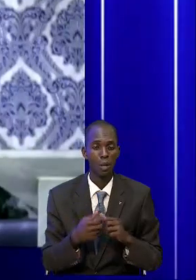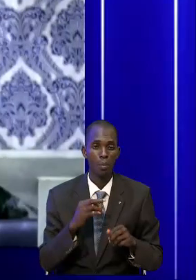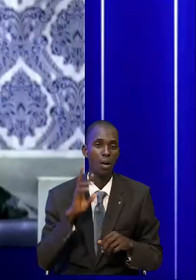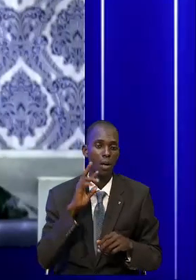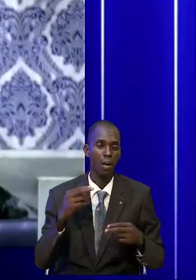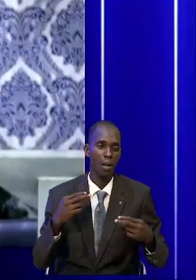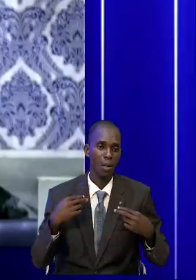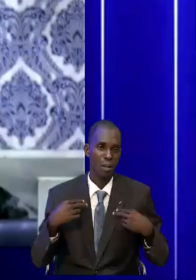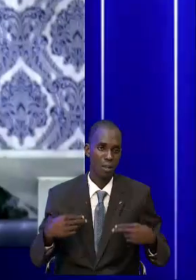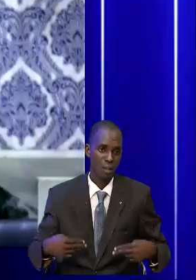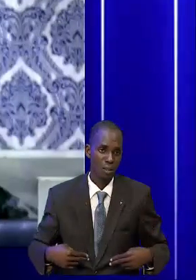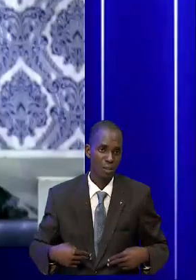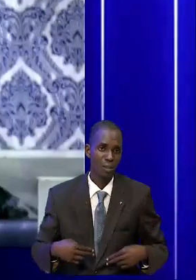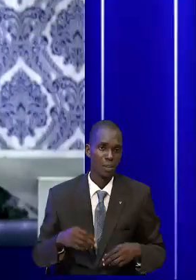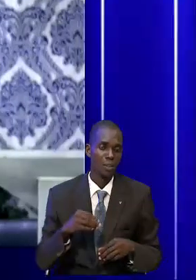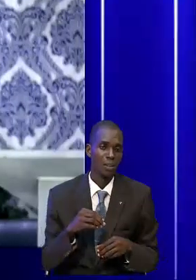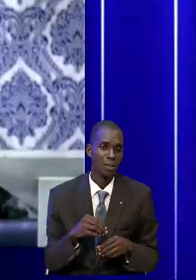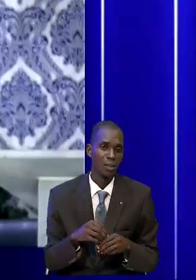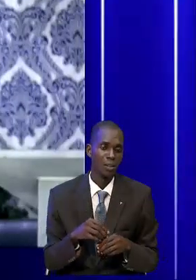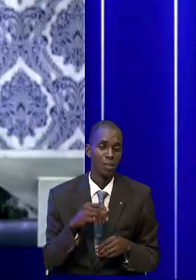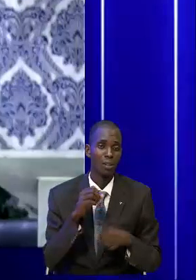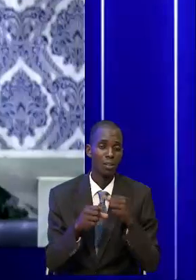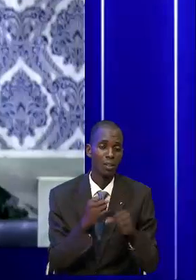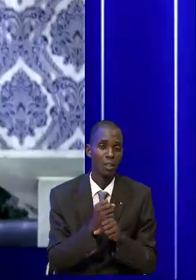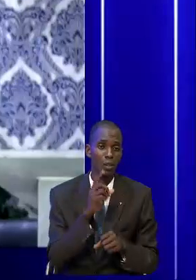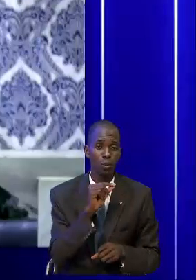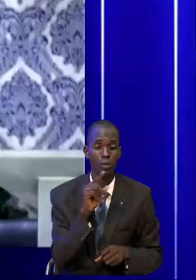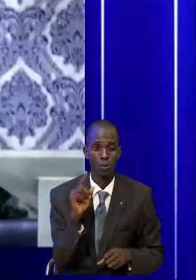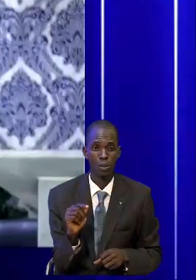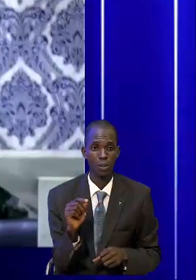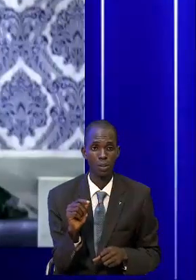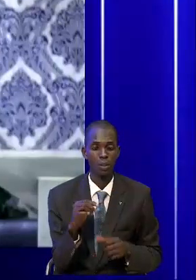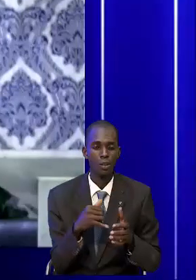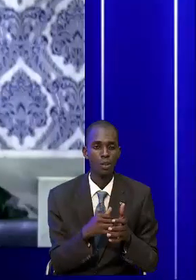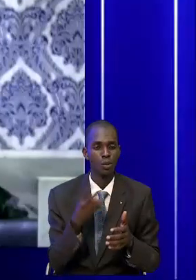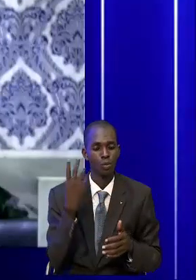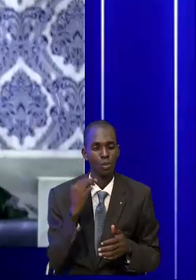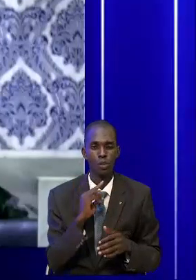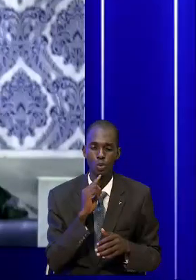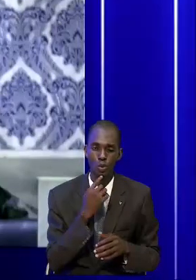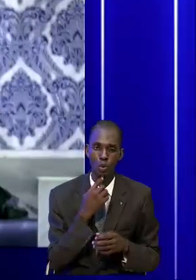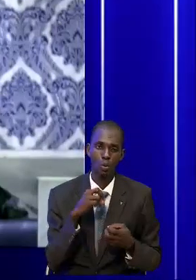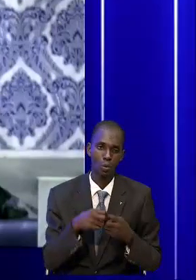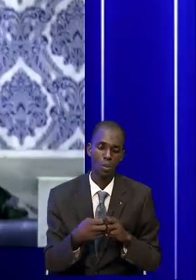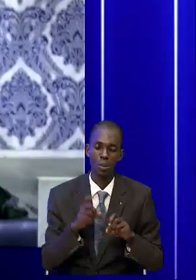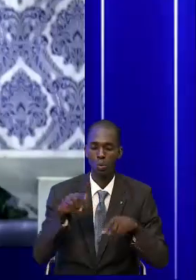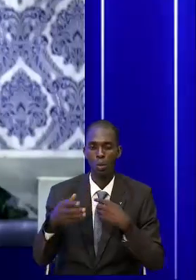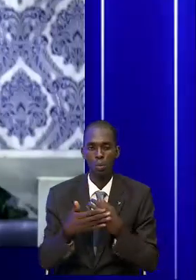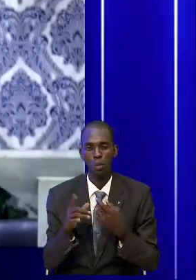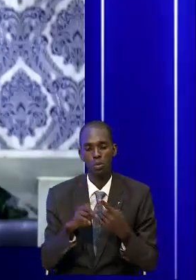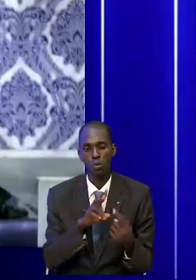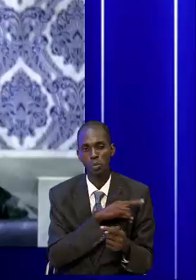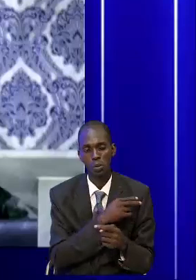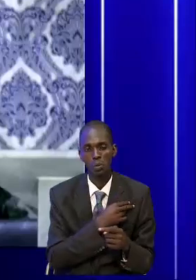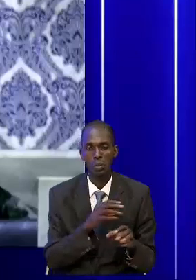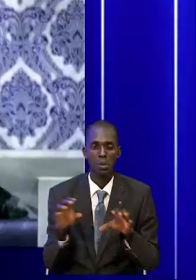From Igbo class, Calabar. It's about my health. I was very down in health, 2020. The thing touched